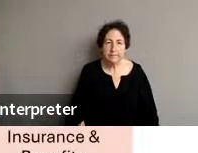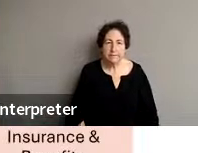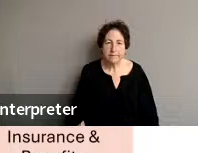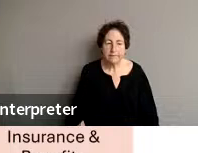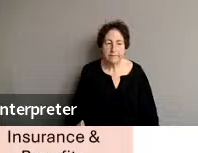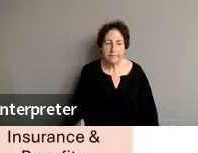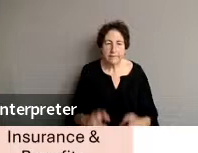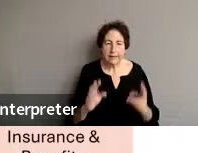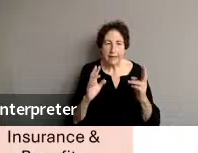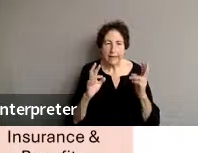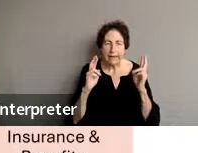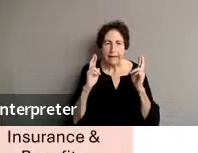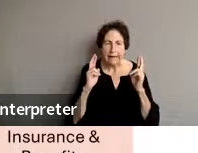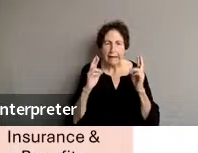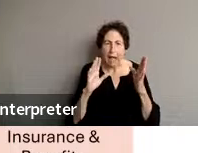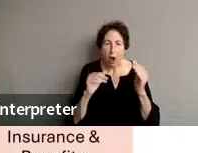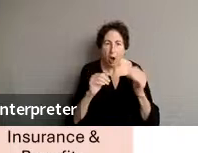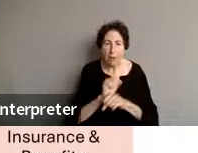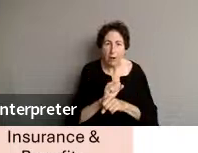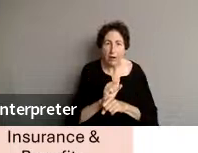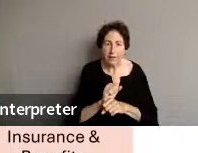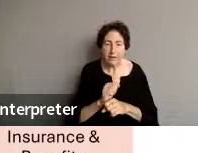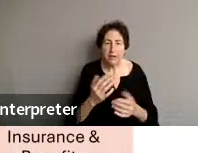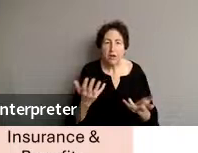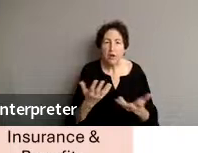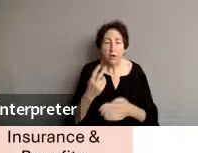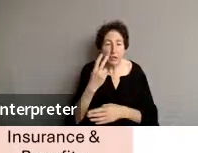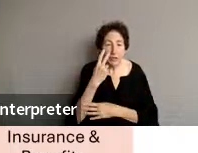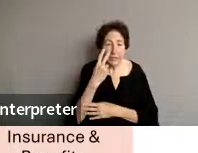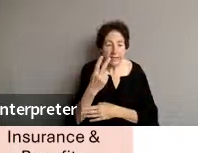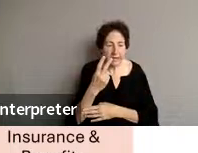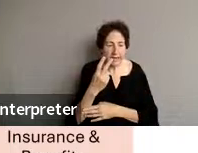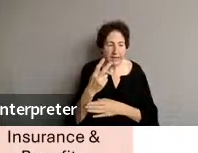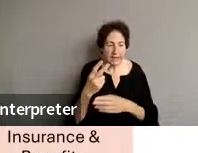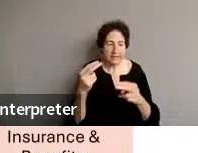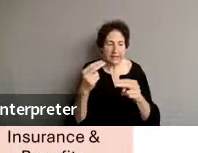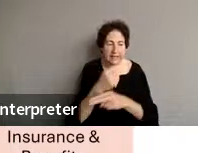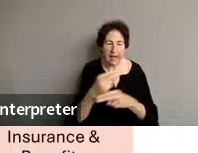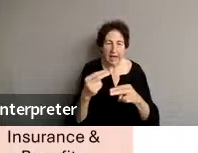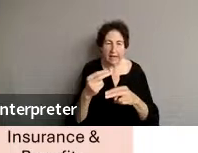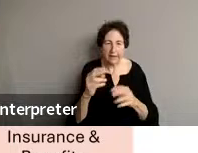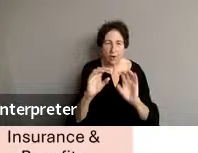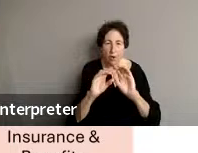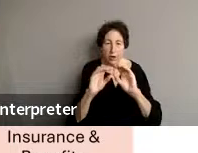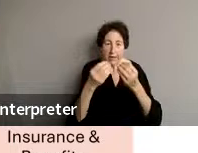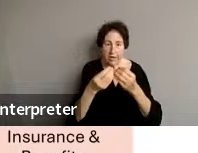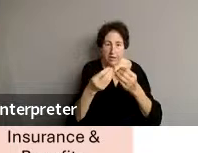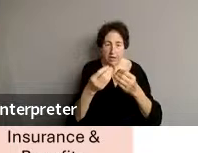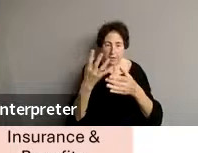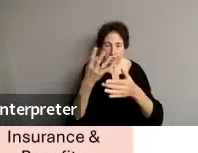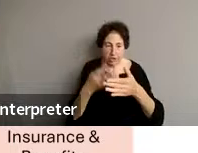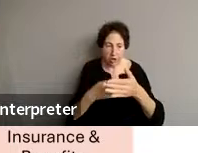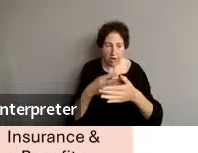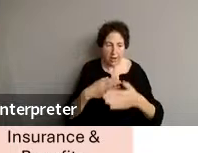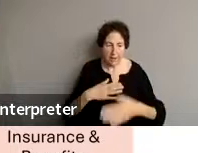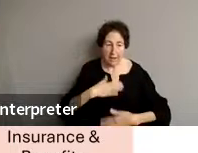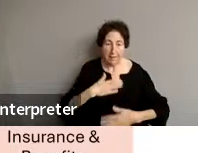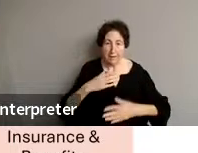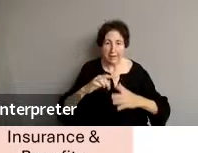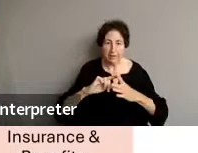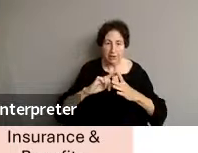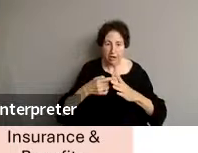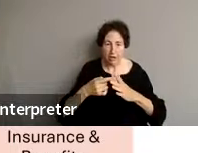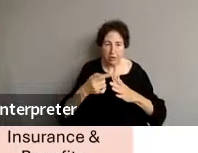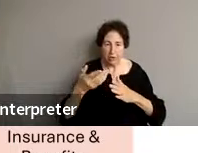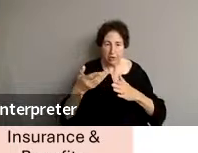This works. What you see is our organizational chart. And I'm actually happy to start by introducing you